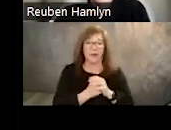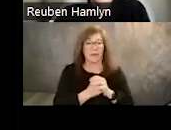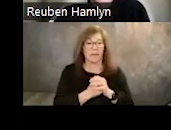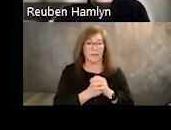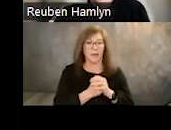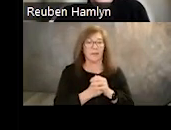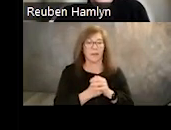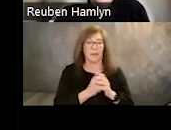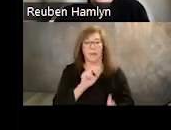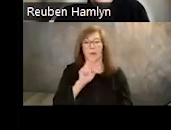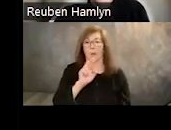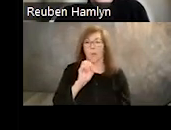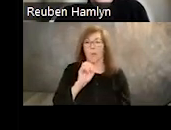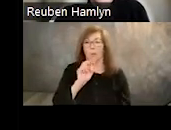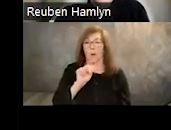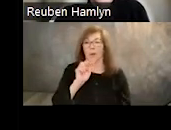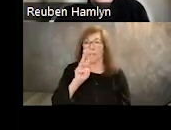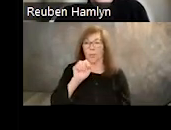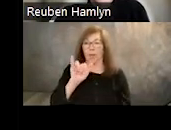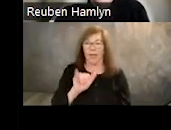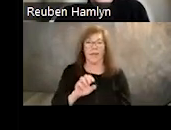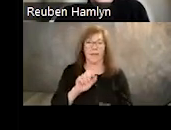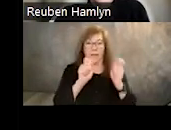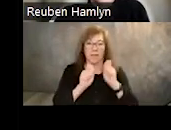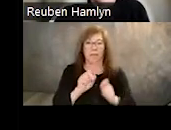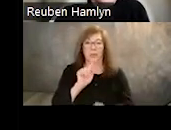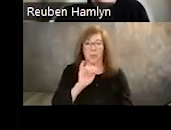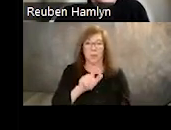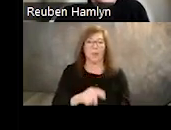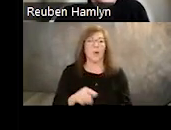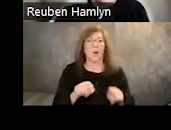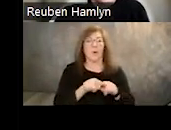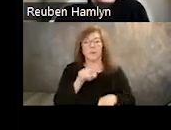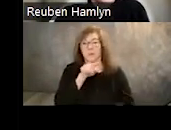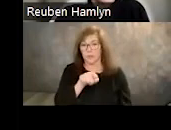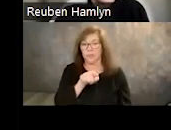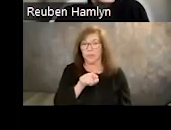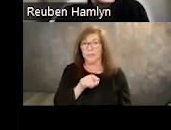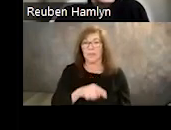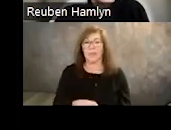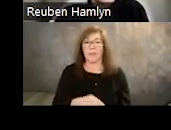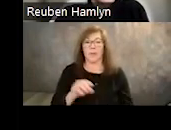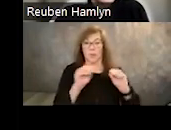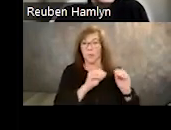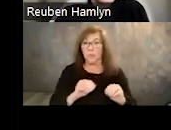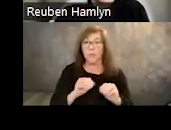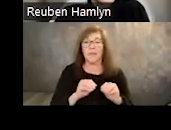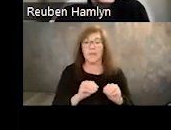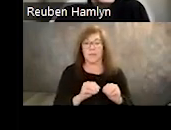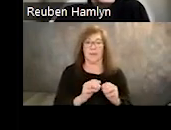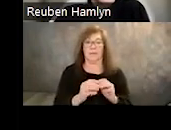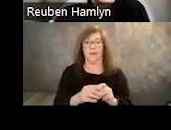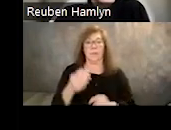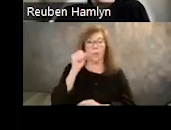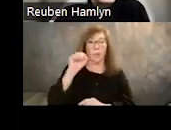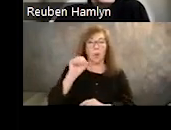with runway video editing tool. We also try to do it with movement in the context of a protest.